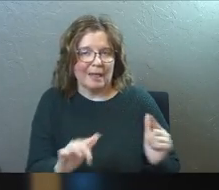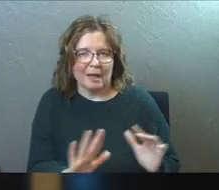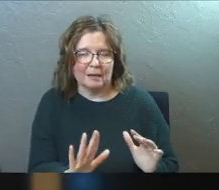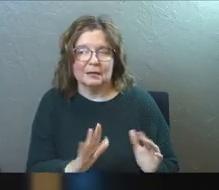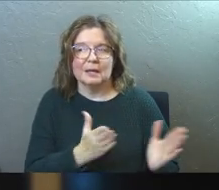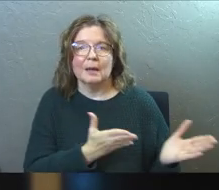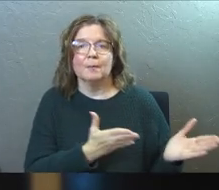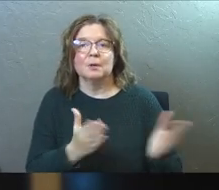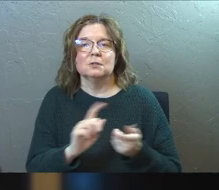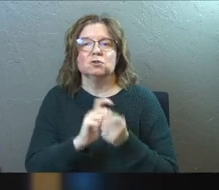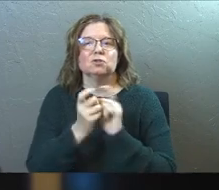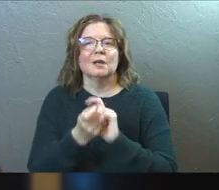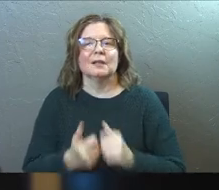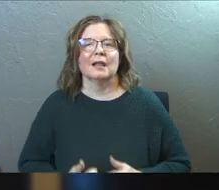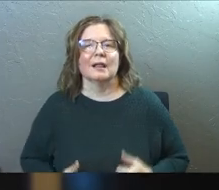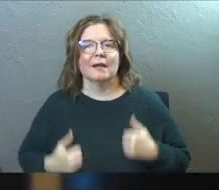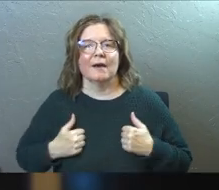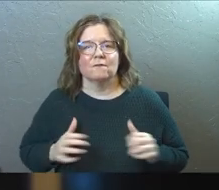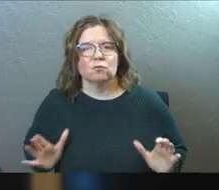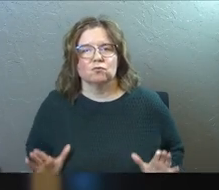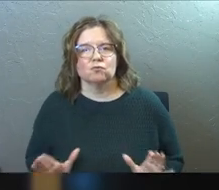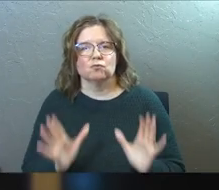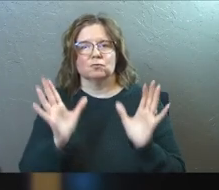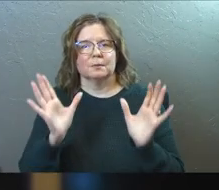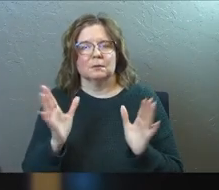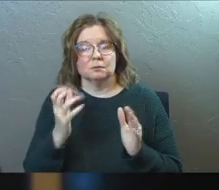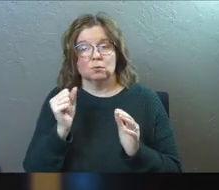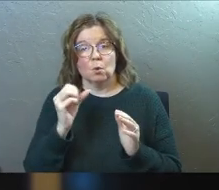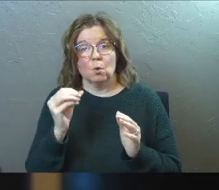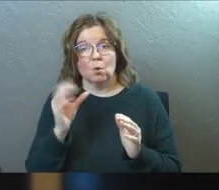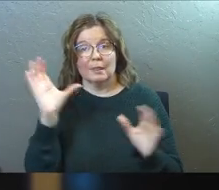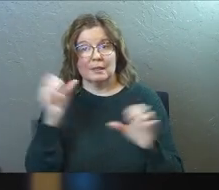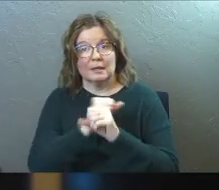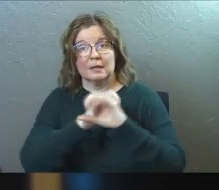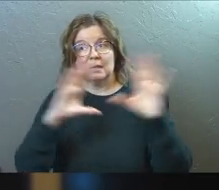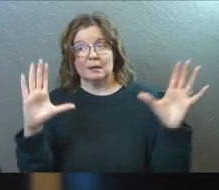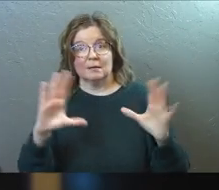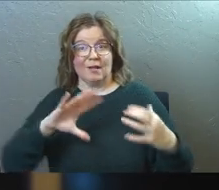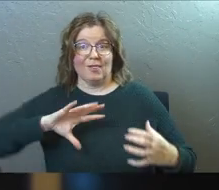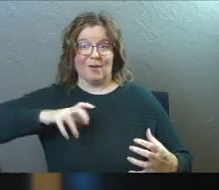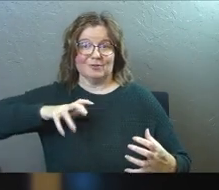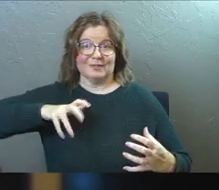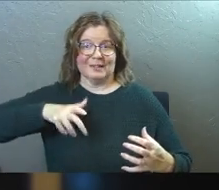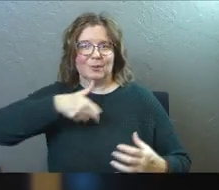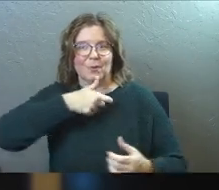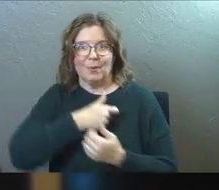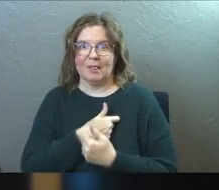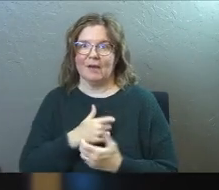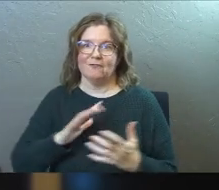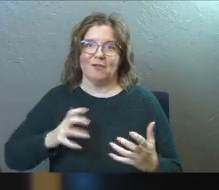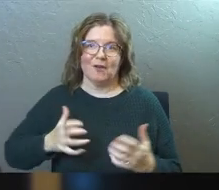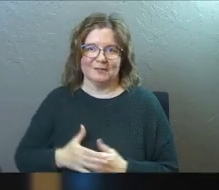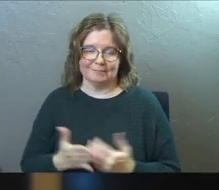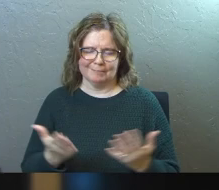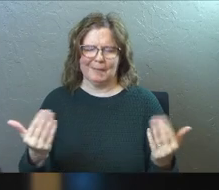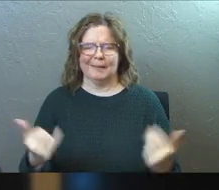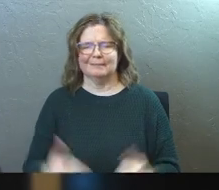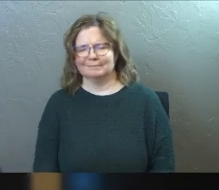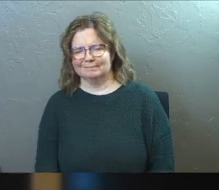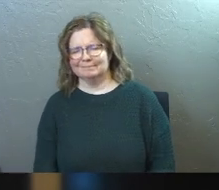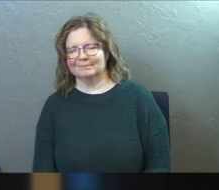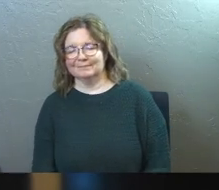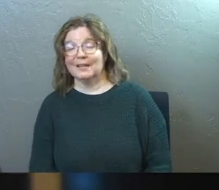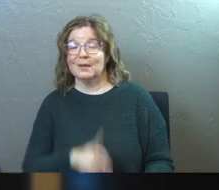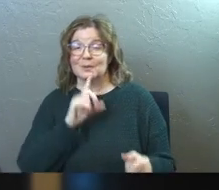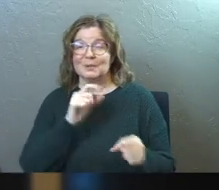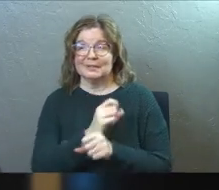saying bring about the life, bring about the encouragement and the good things, build up. And so the image for me is laundry. Who here loves to do laundry? Come on. Now,